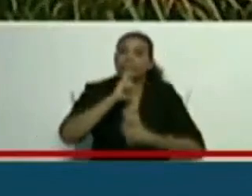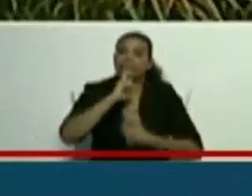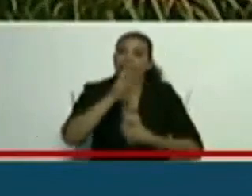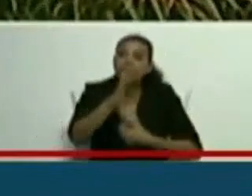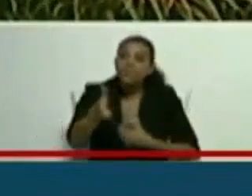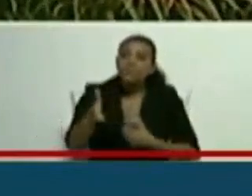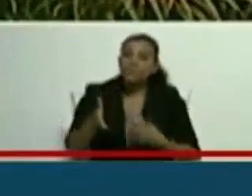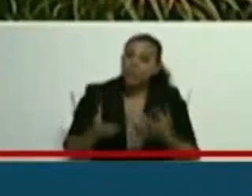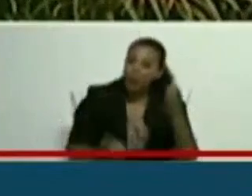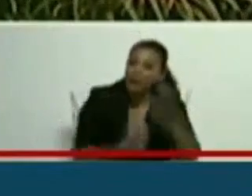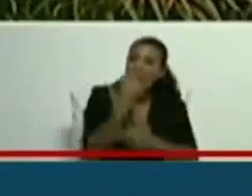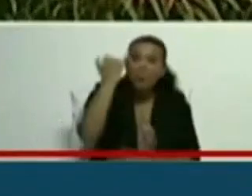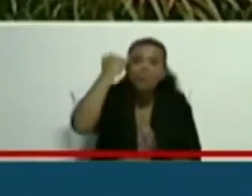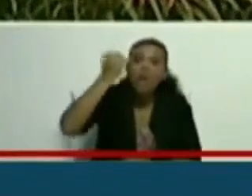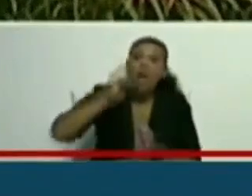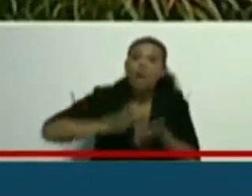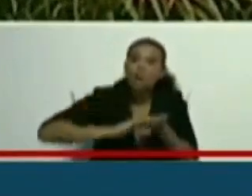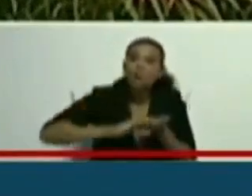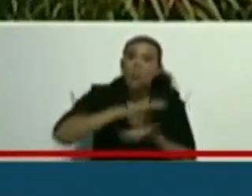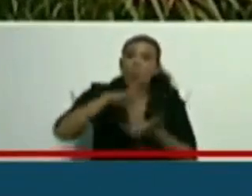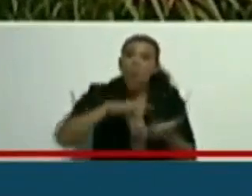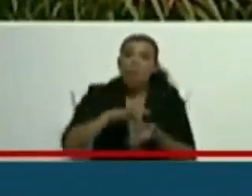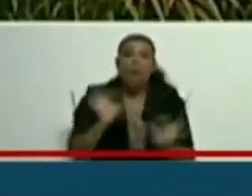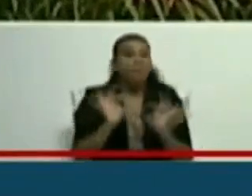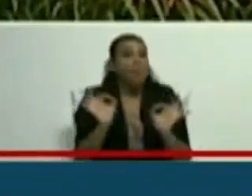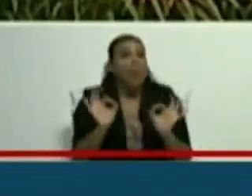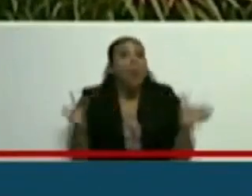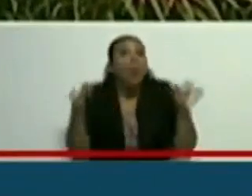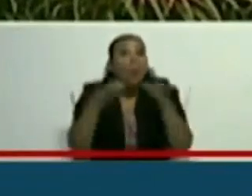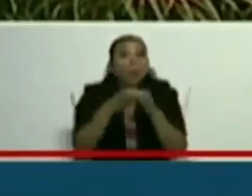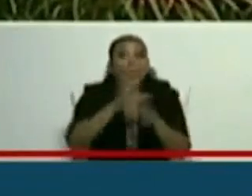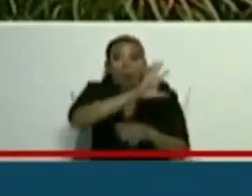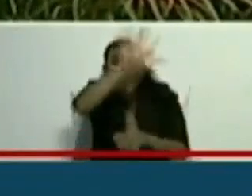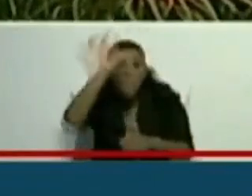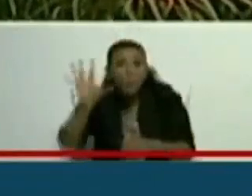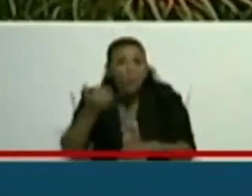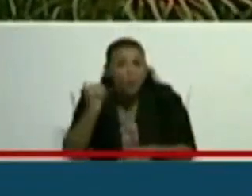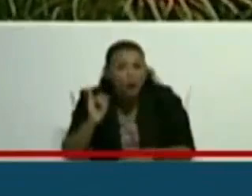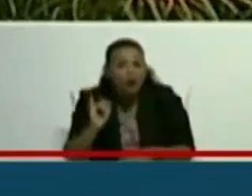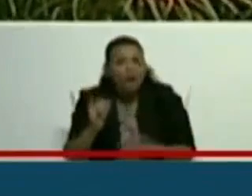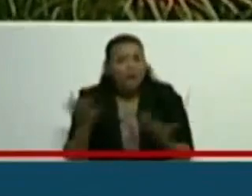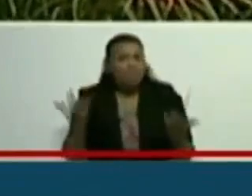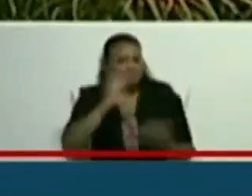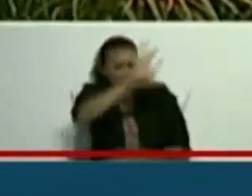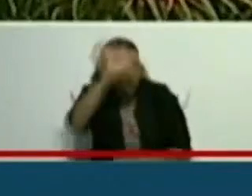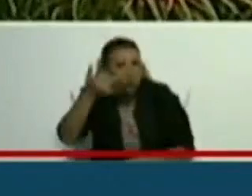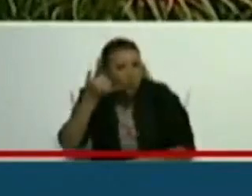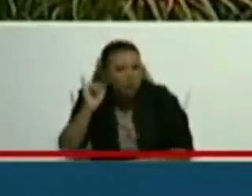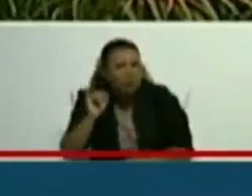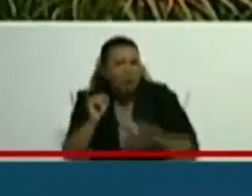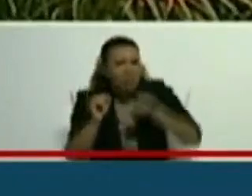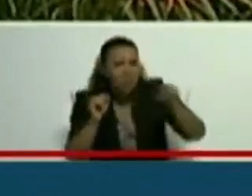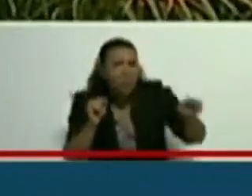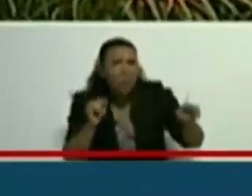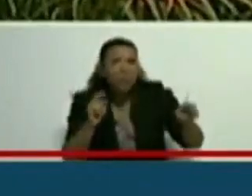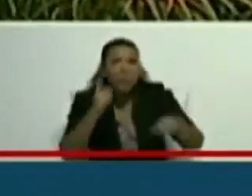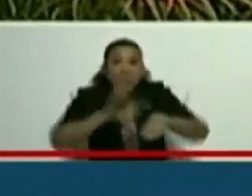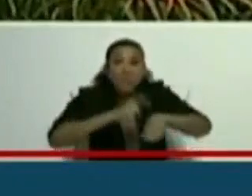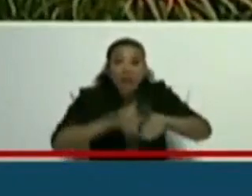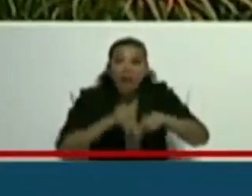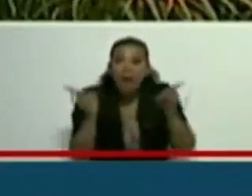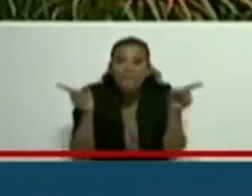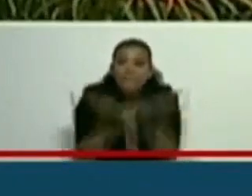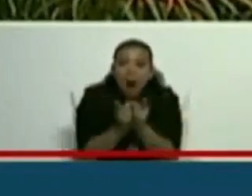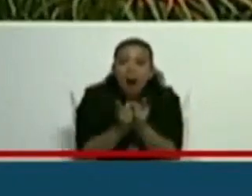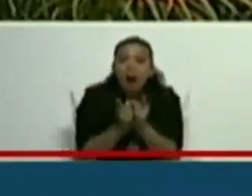formulated solutions to these challenges. There is no other organization in the world that